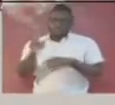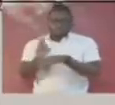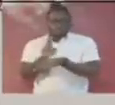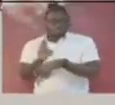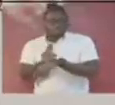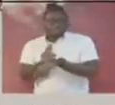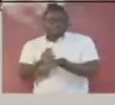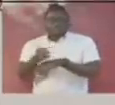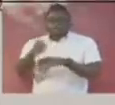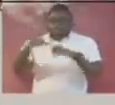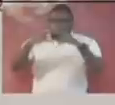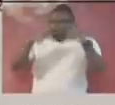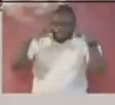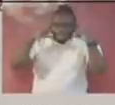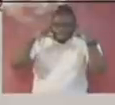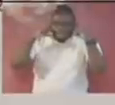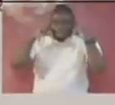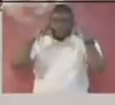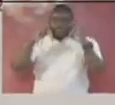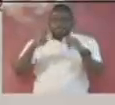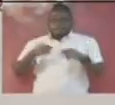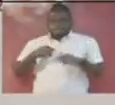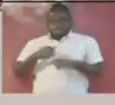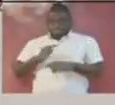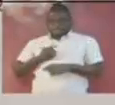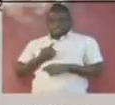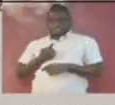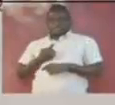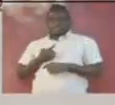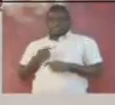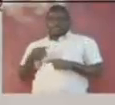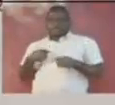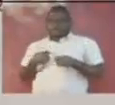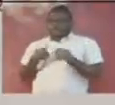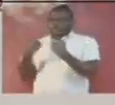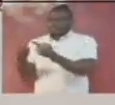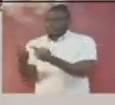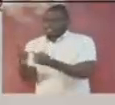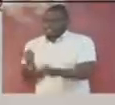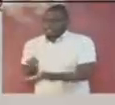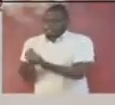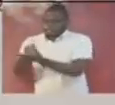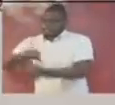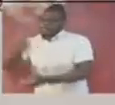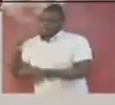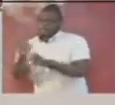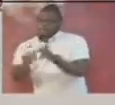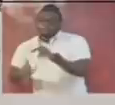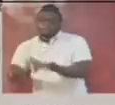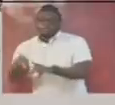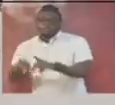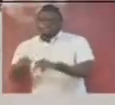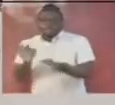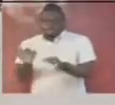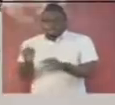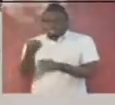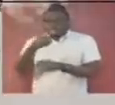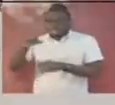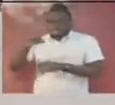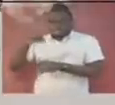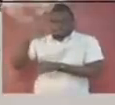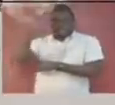to the parents, in terms of your mental health and your emotional stability, put on your face mask first. Take care